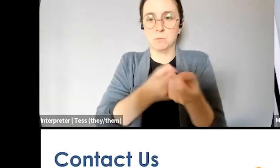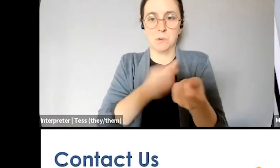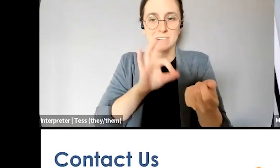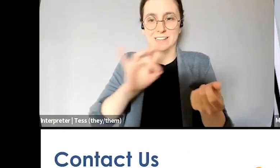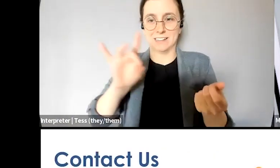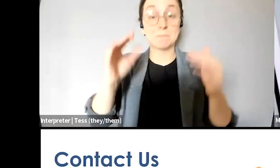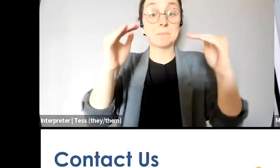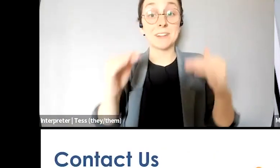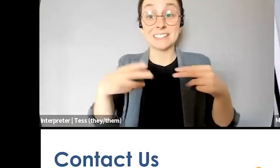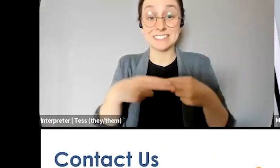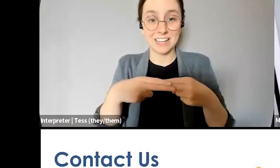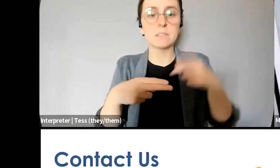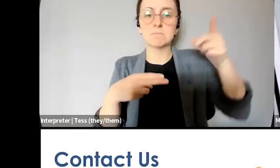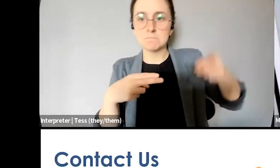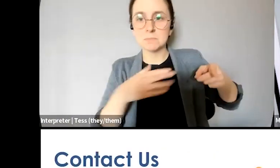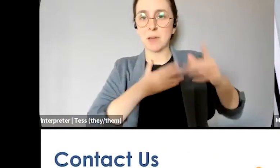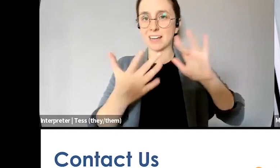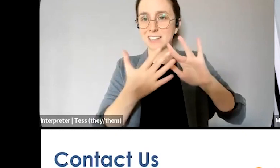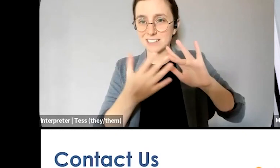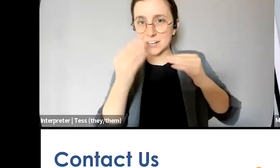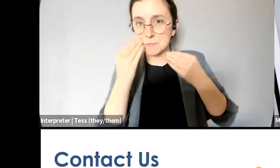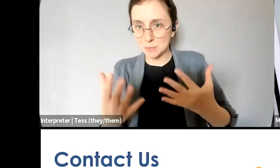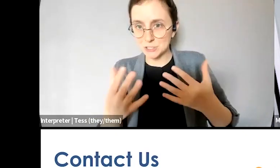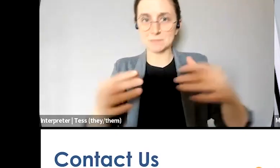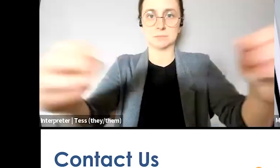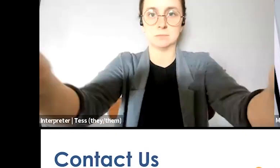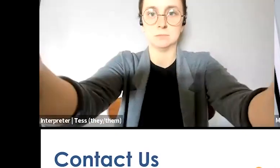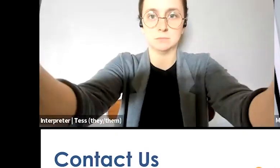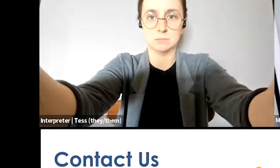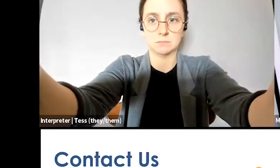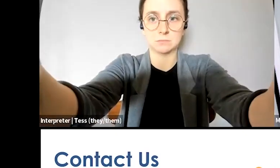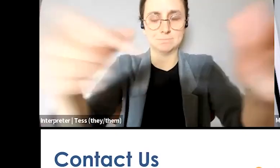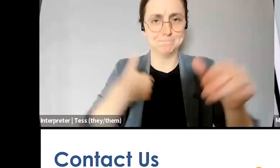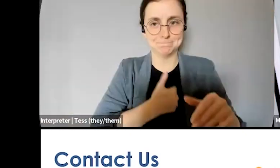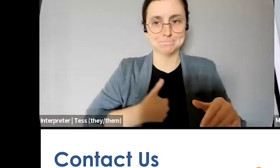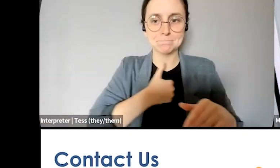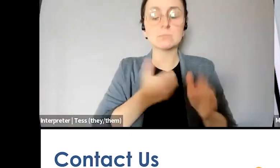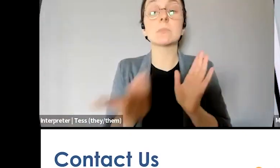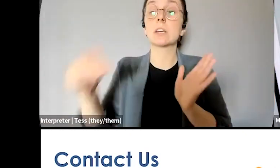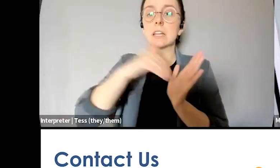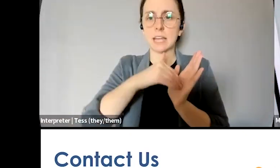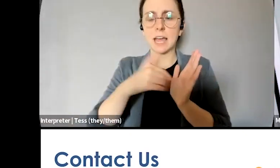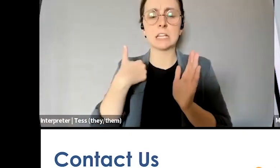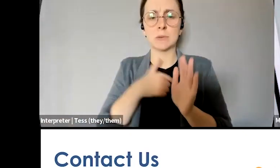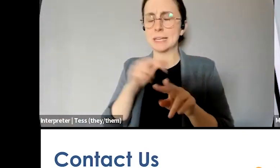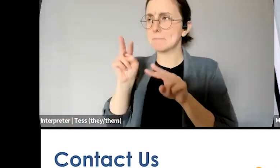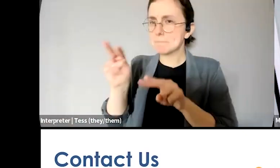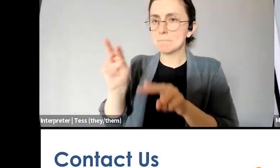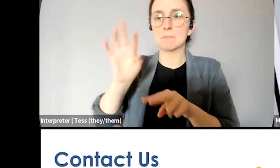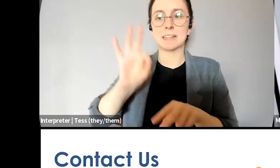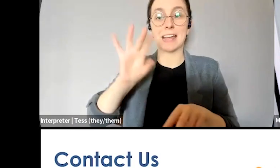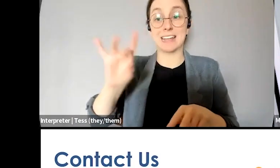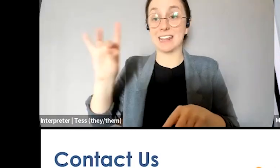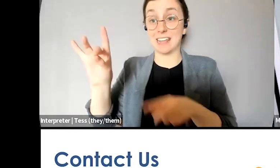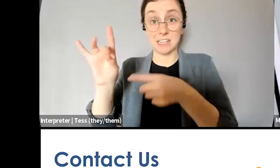So that's my contact information there. And again, just, as we look to 988, the promise of 988 will